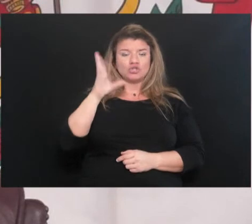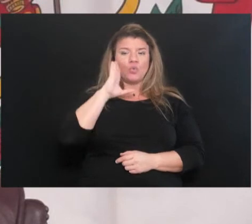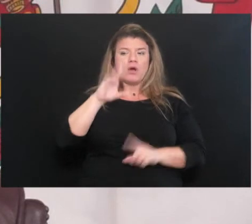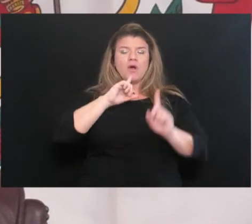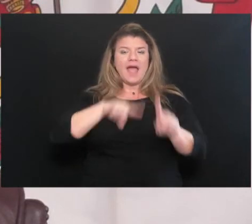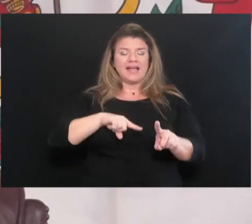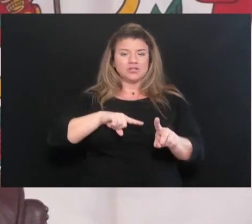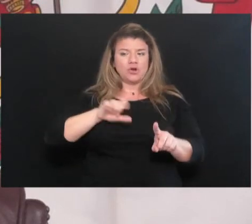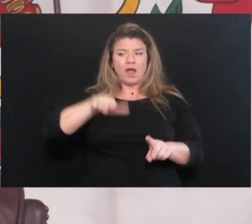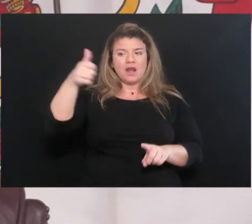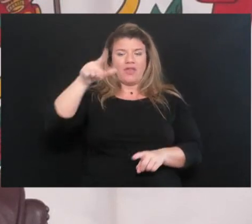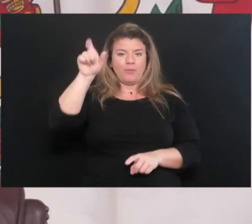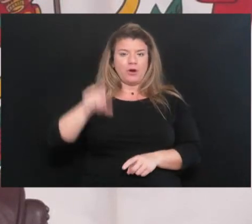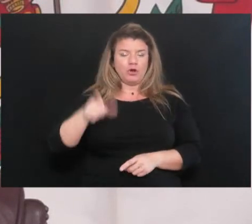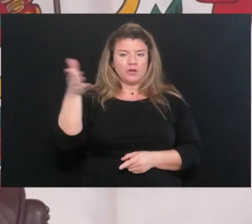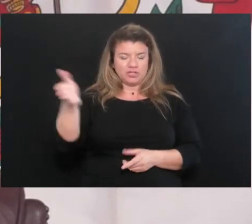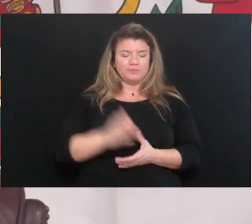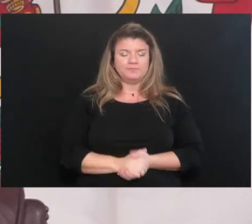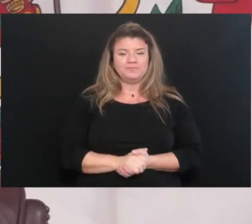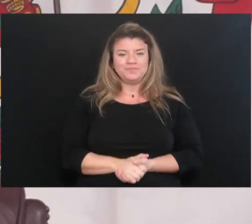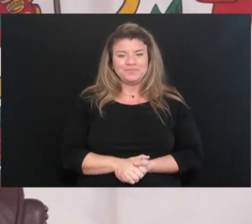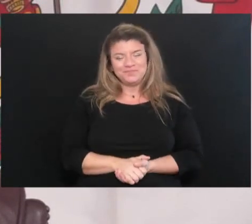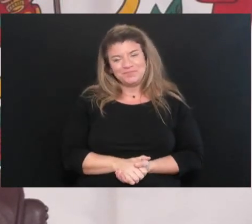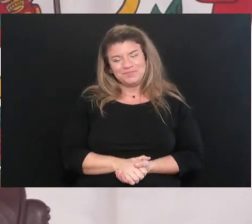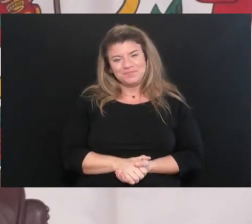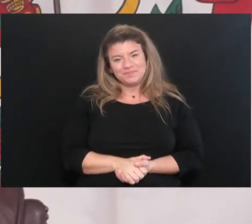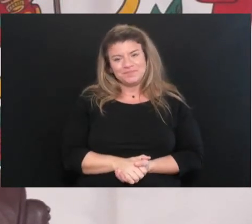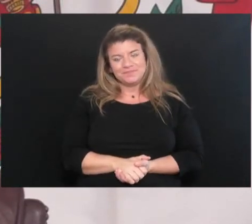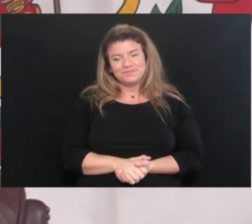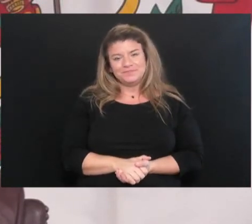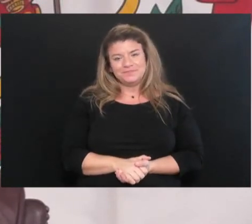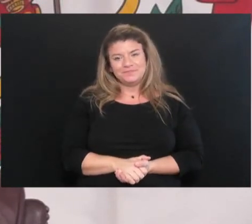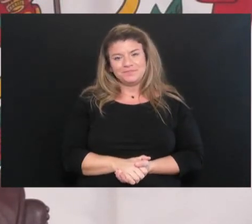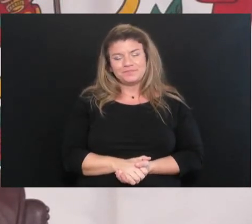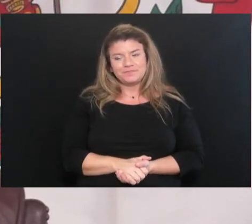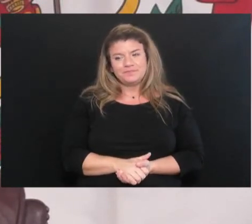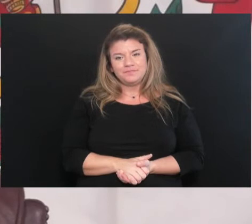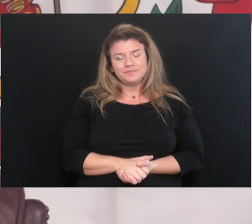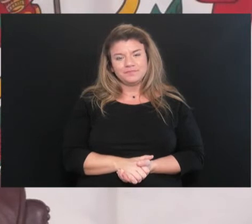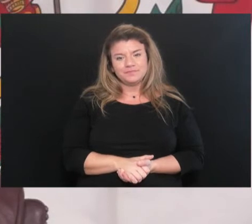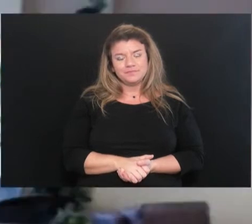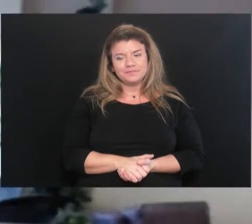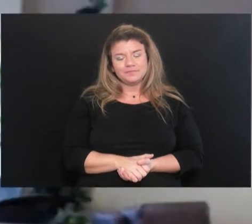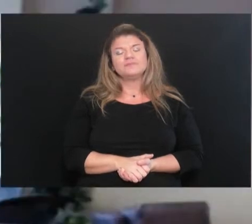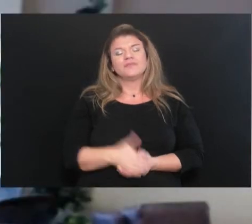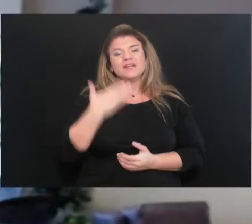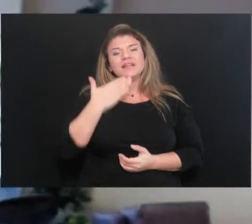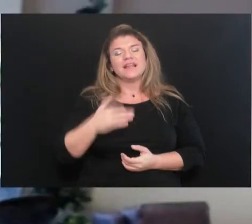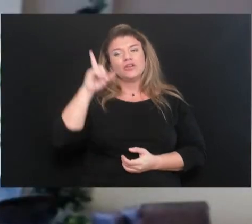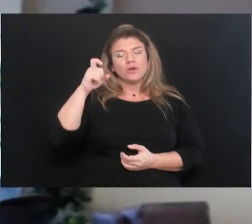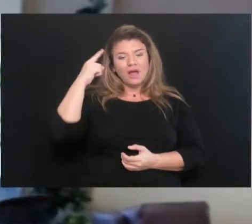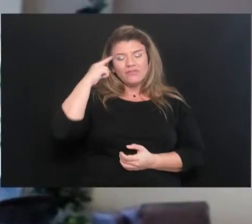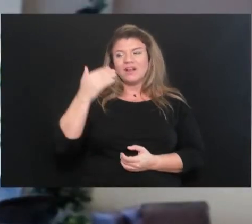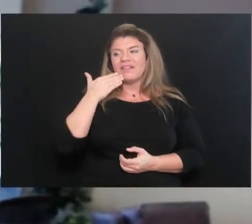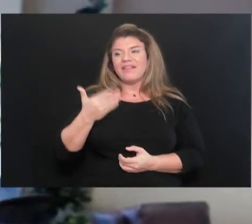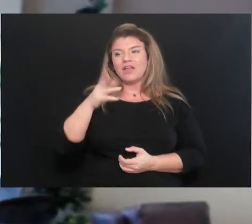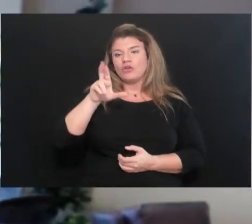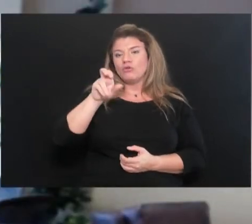answer, another part of the question and everything, Brendan, and Dr. Marsh, please. Thank you, Governor, and thank you,